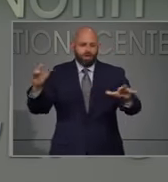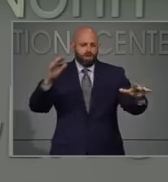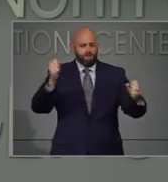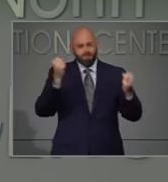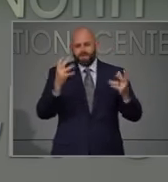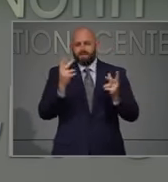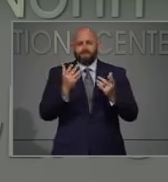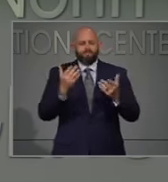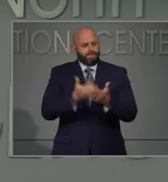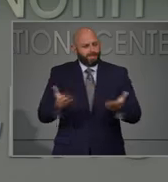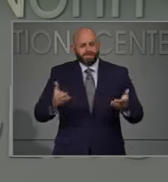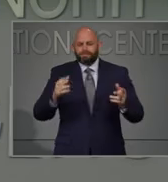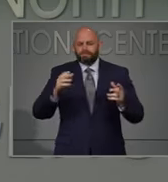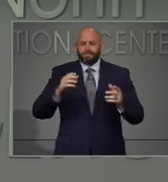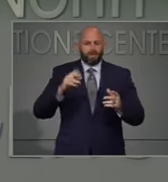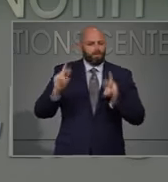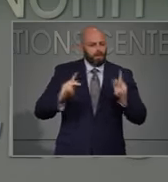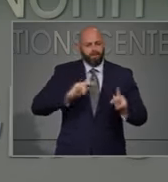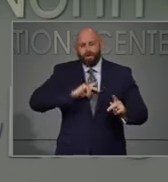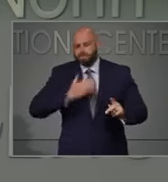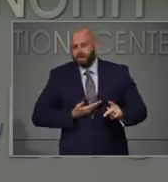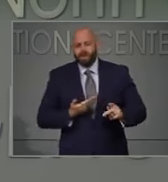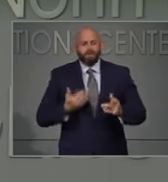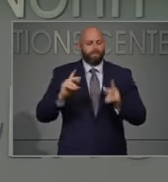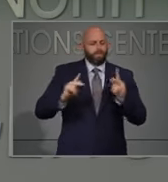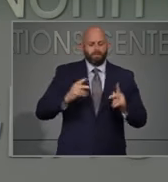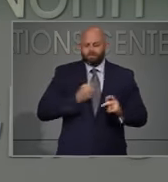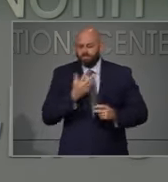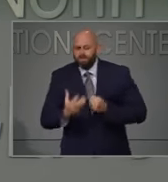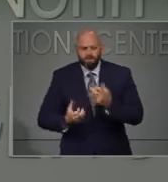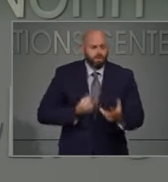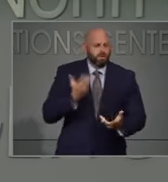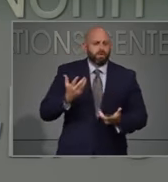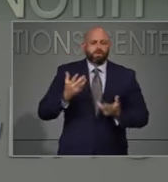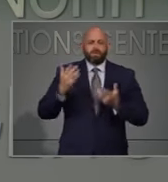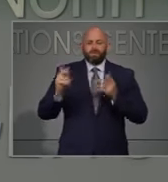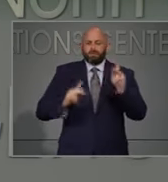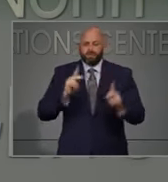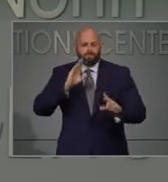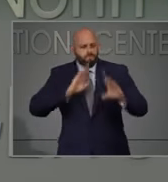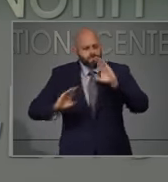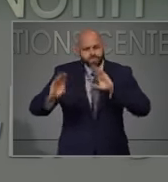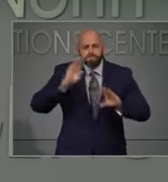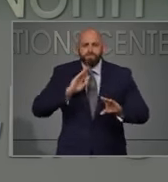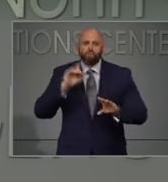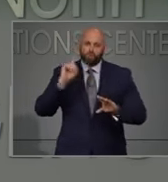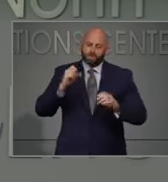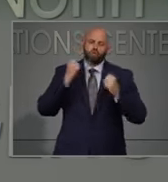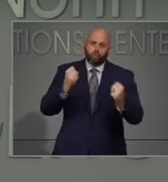need strength moving us forward, trying to bring us together.